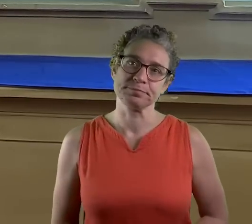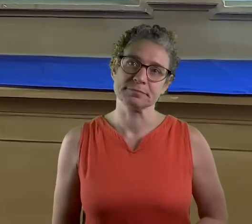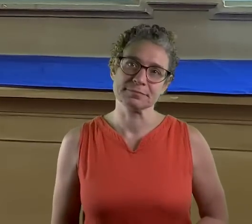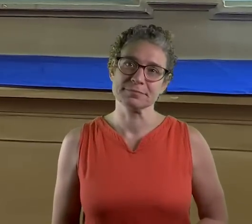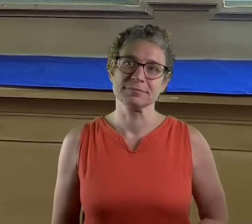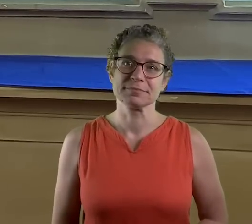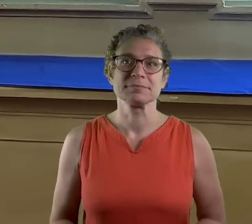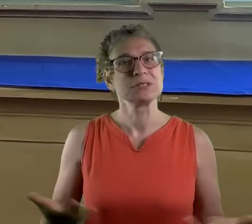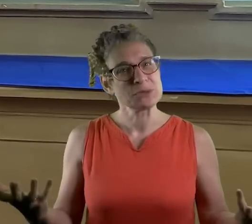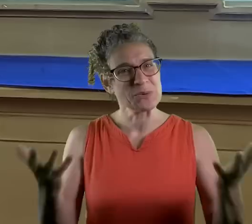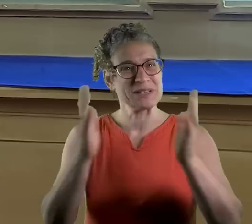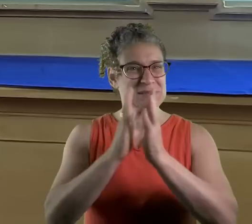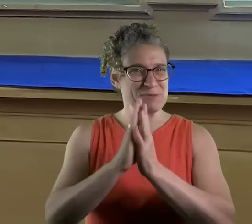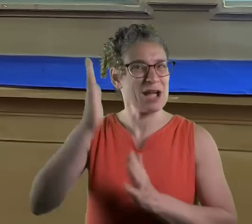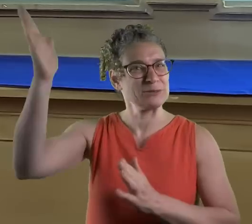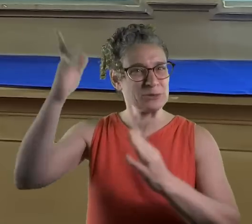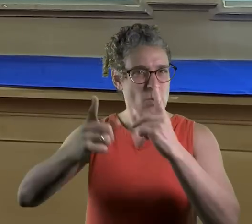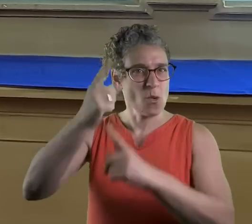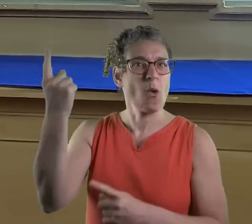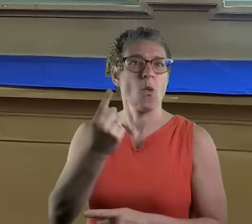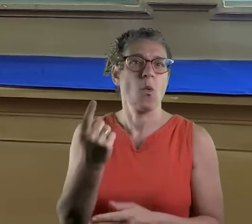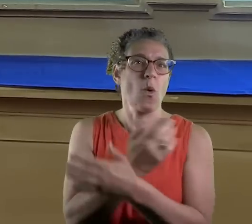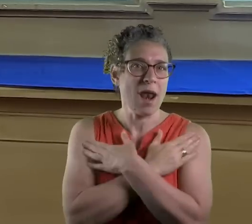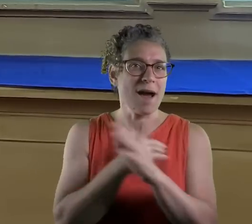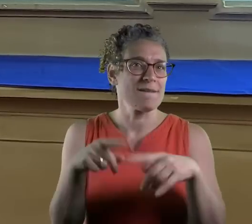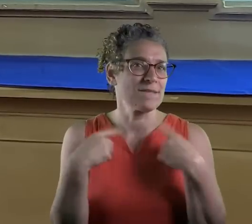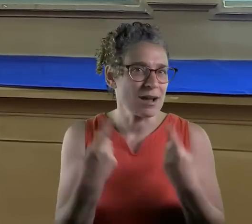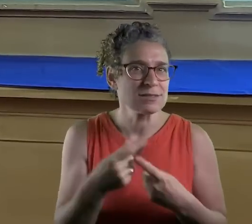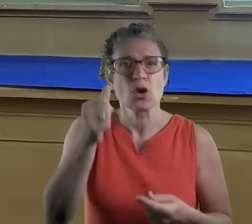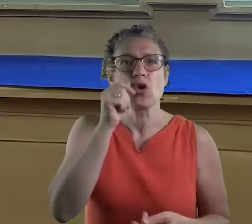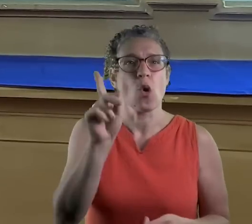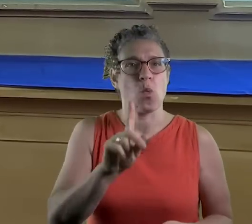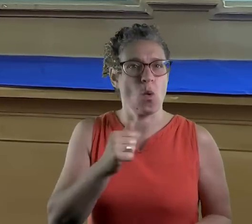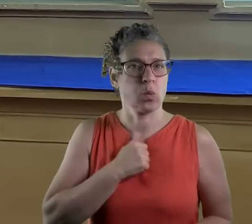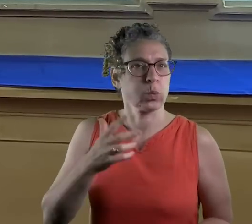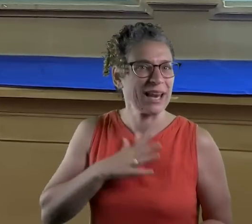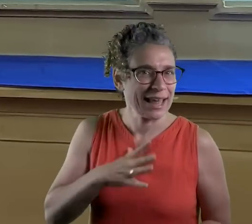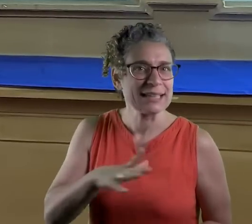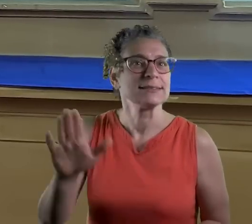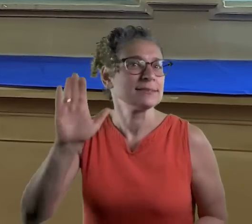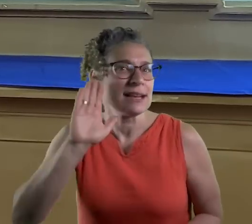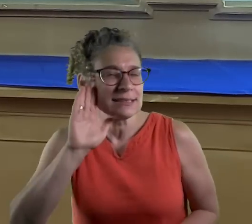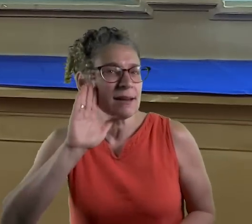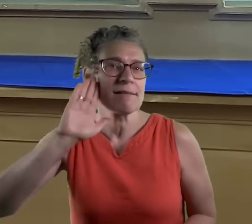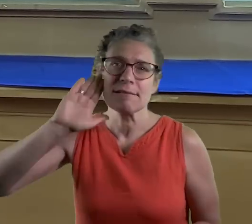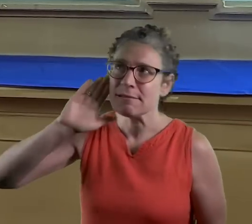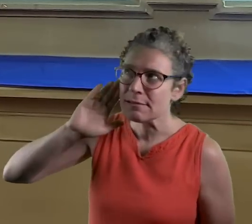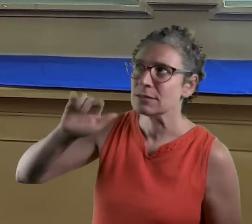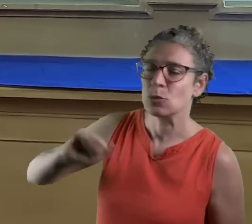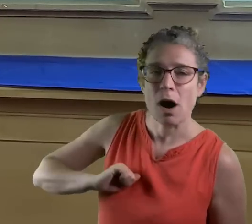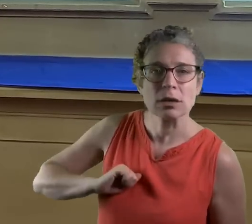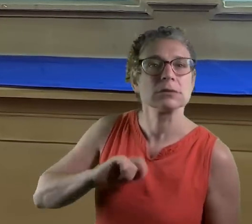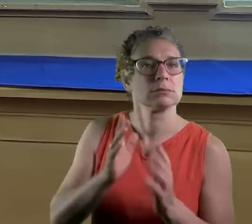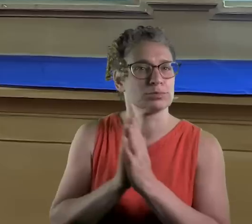And so let us pray to the God who loves us, who knows our needs, who listens, who hears us